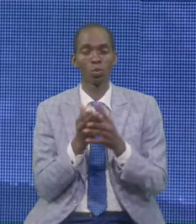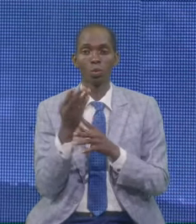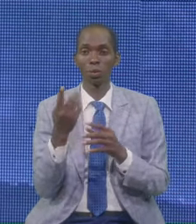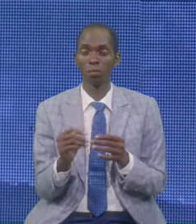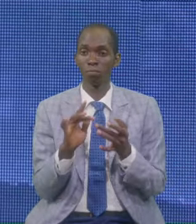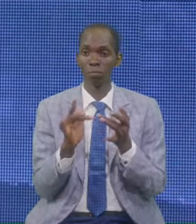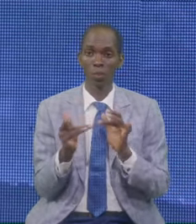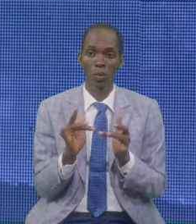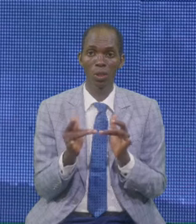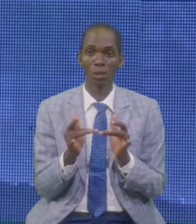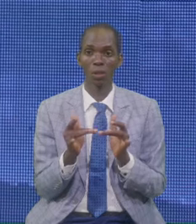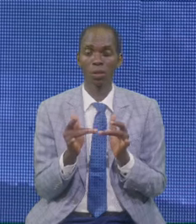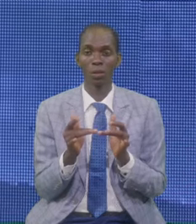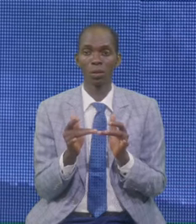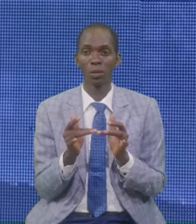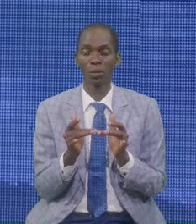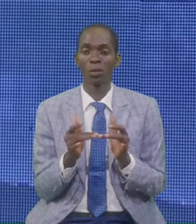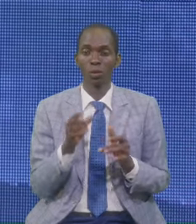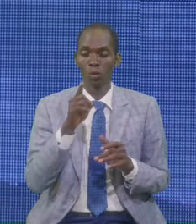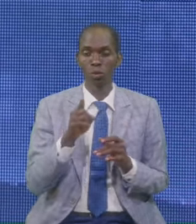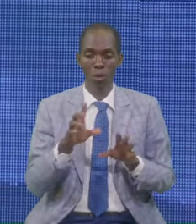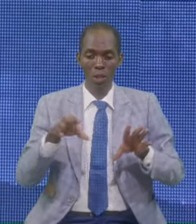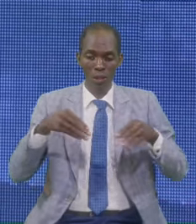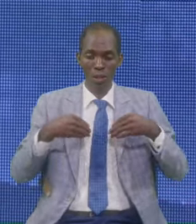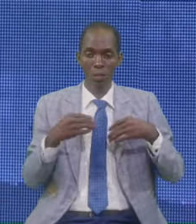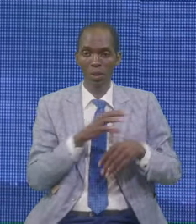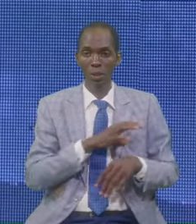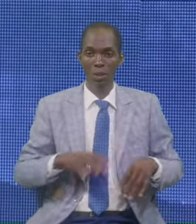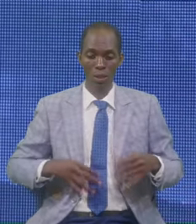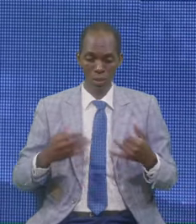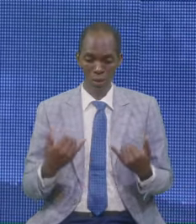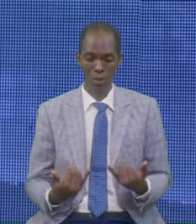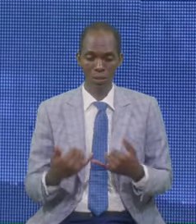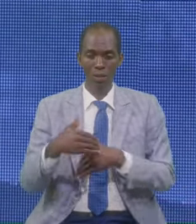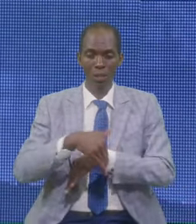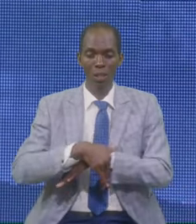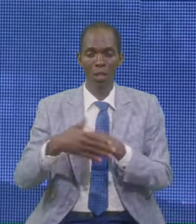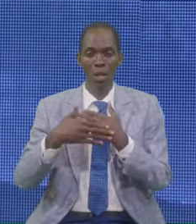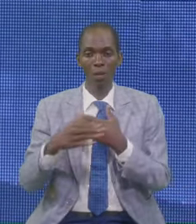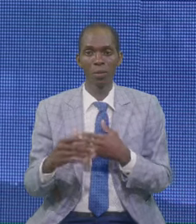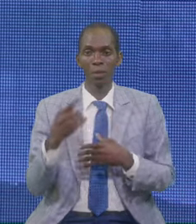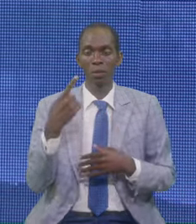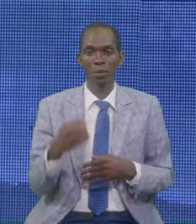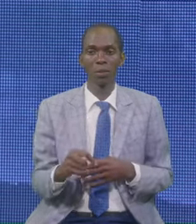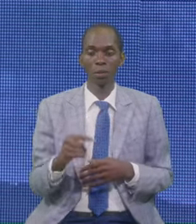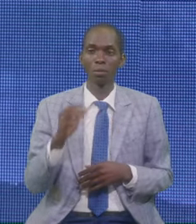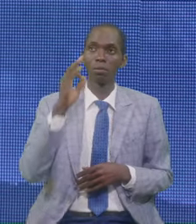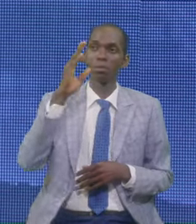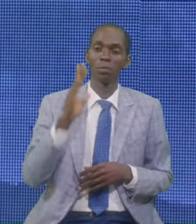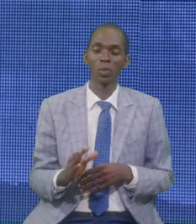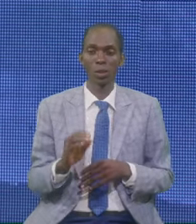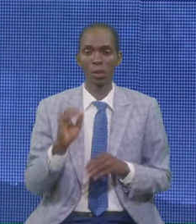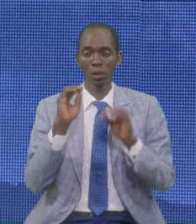and you gave your life to Christ after the pastor's message this evening.